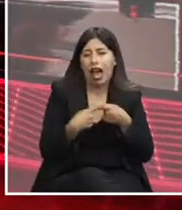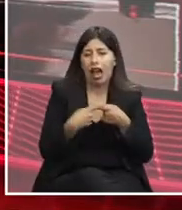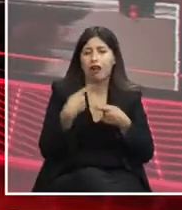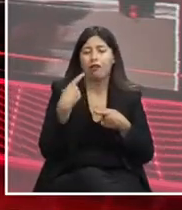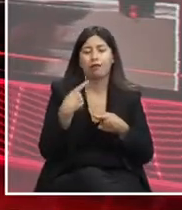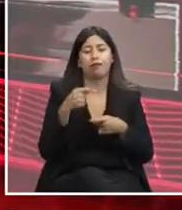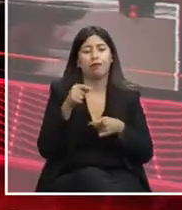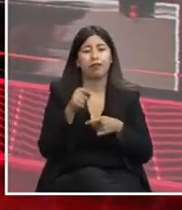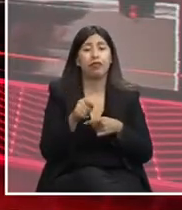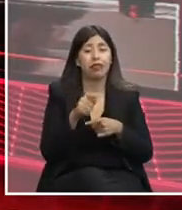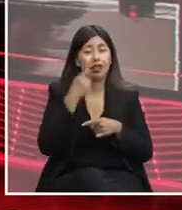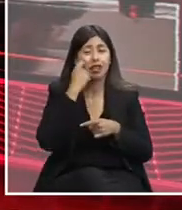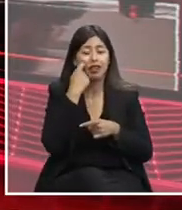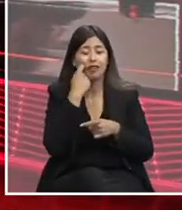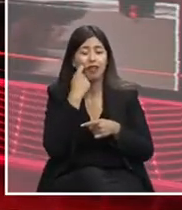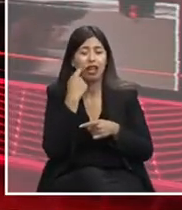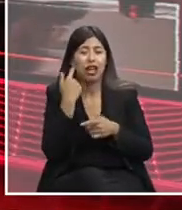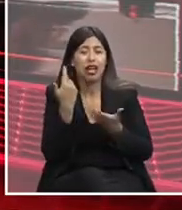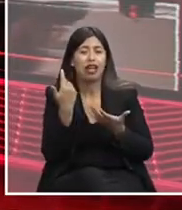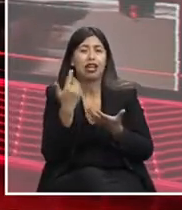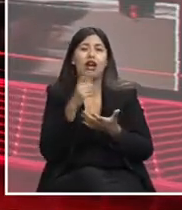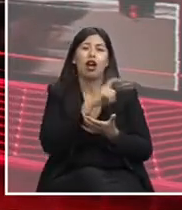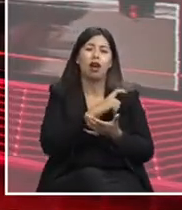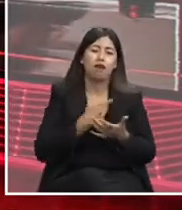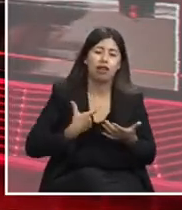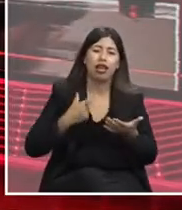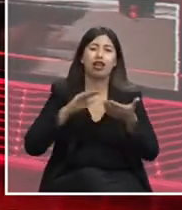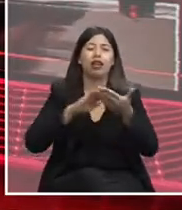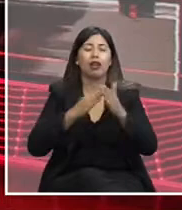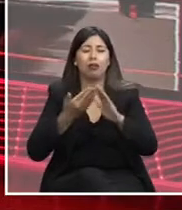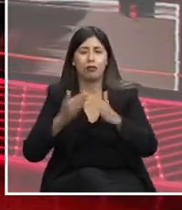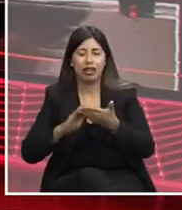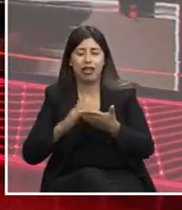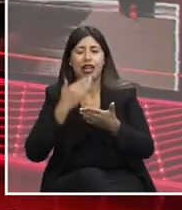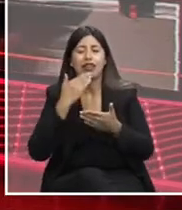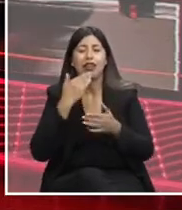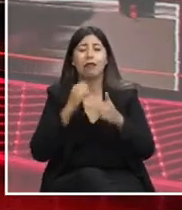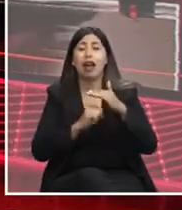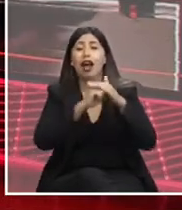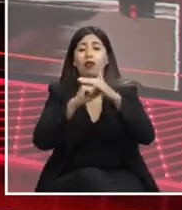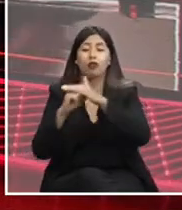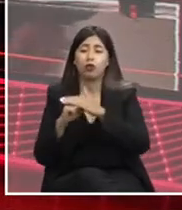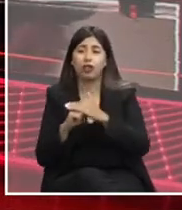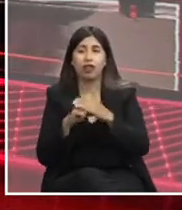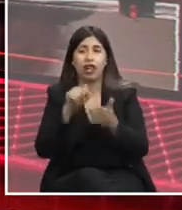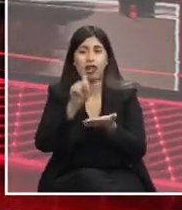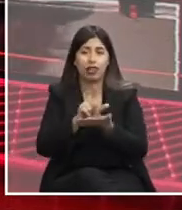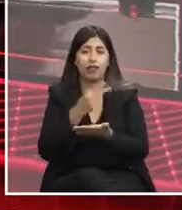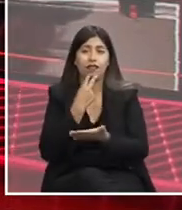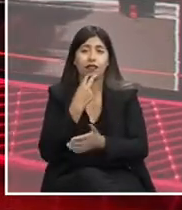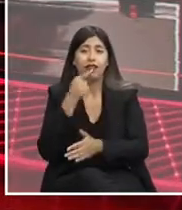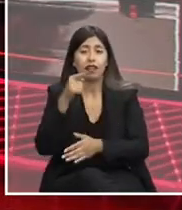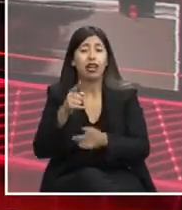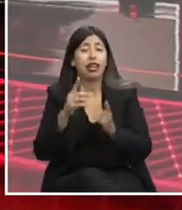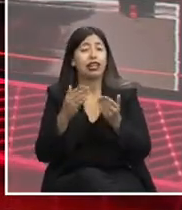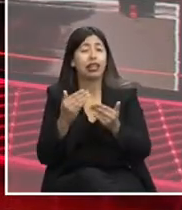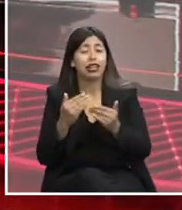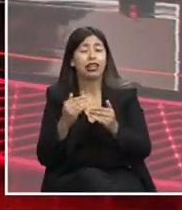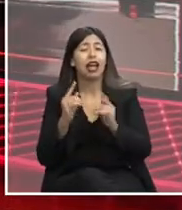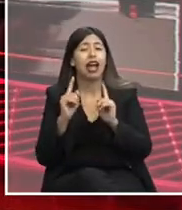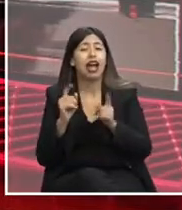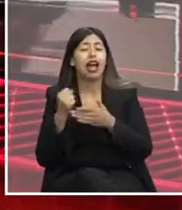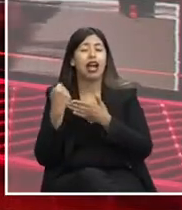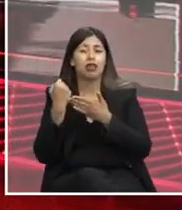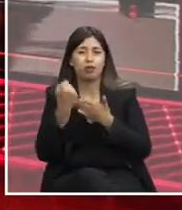the governments and the local authorities managing water resources in these regions need to help us adapt. And what we've got here on the